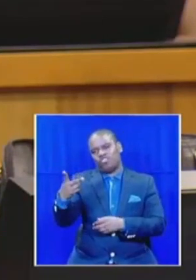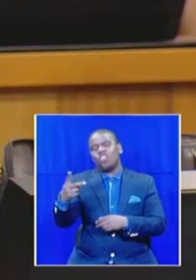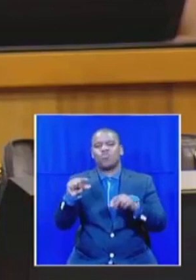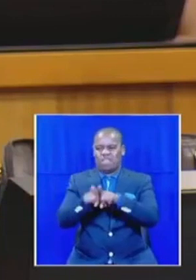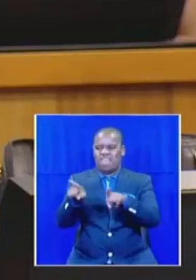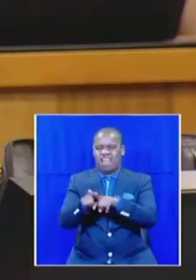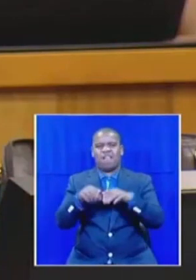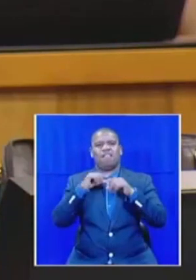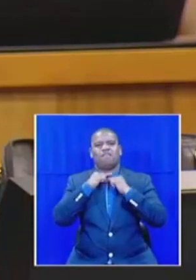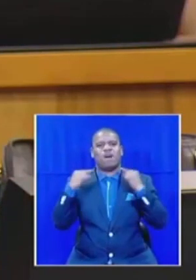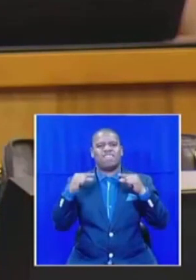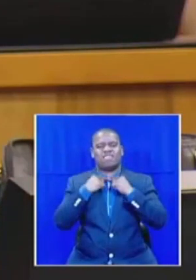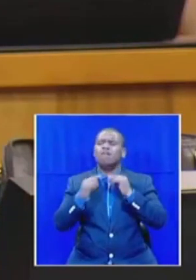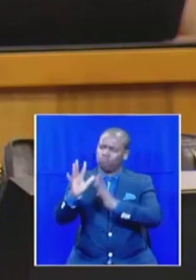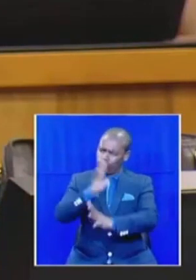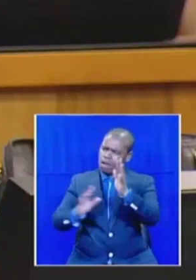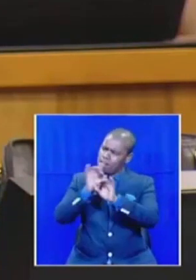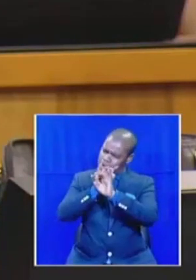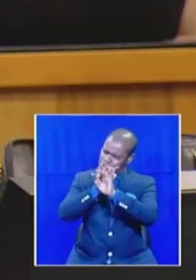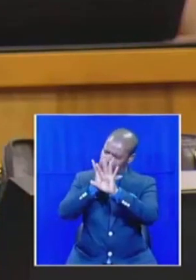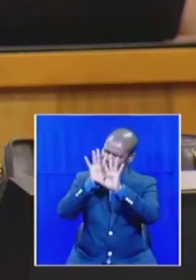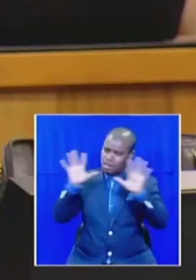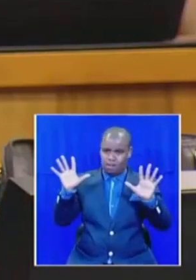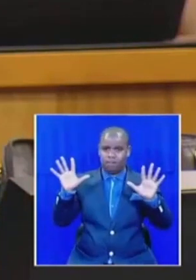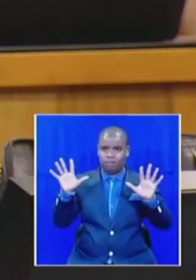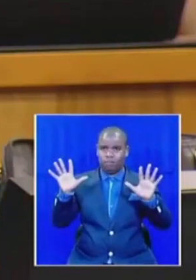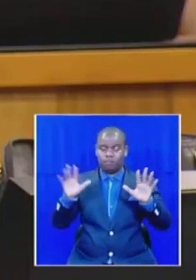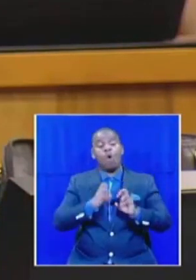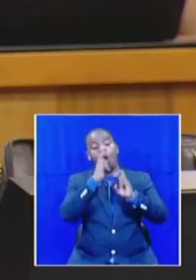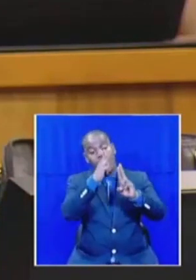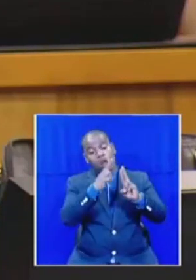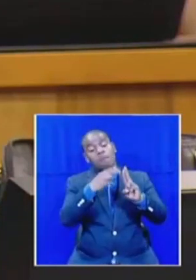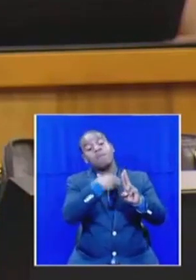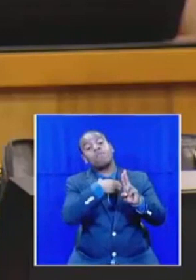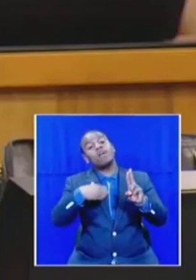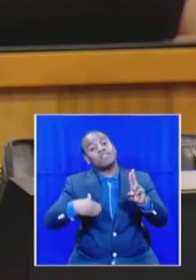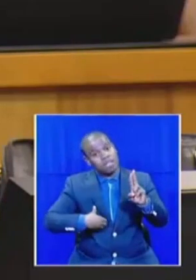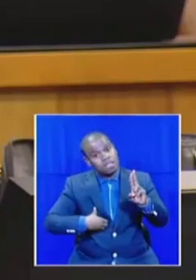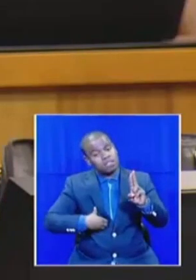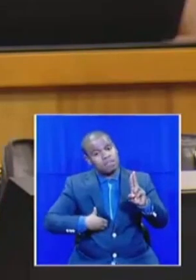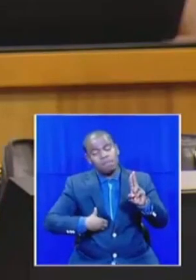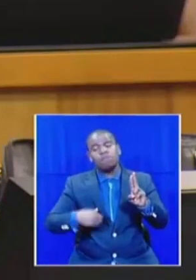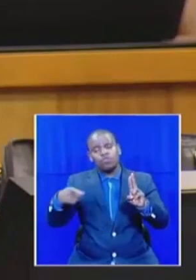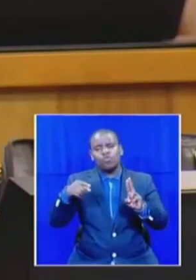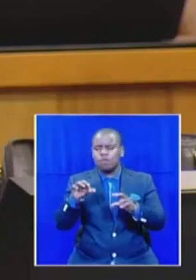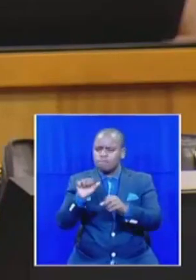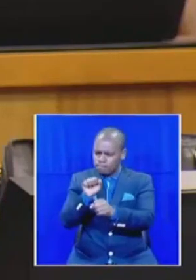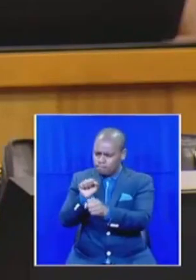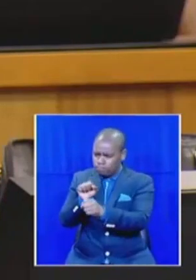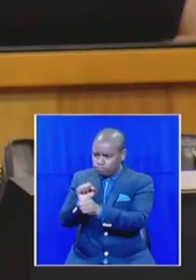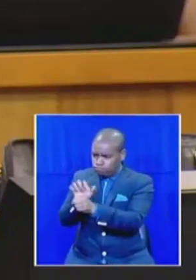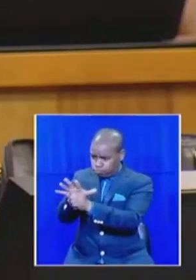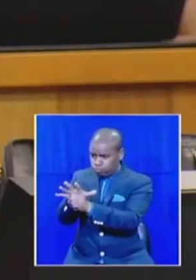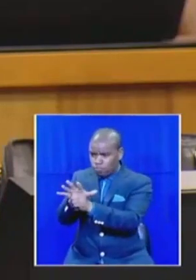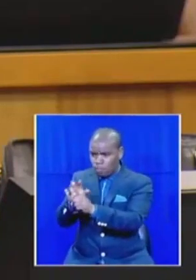come clean on this matter before the House. Honorable President, were you influenced in any way by any